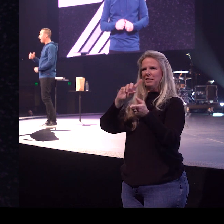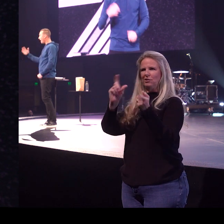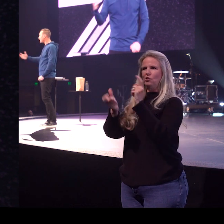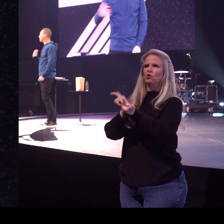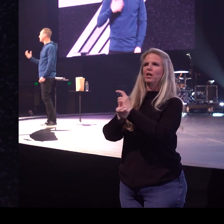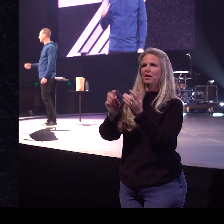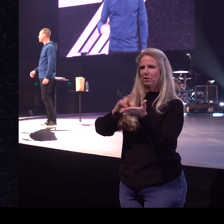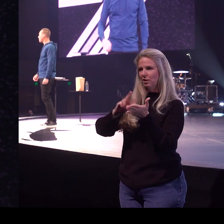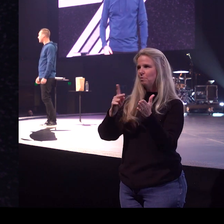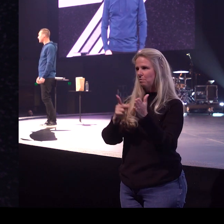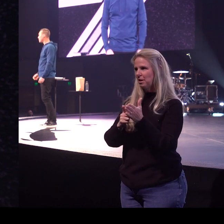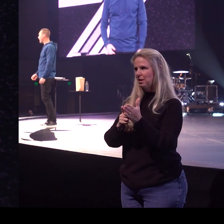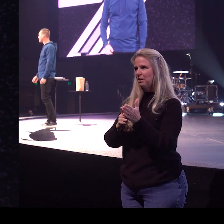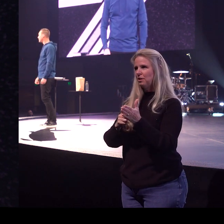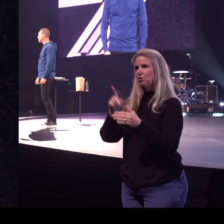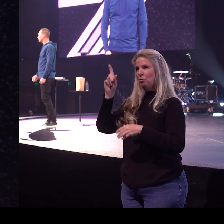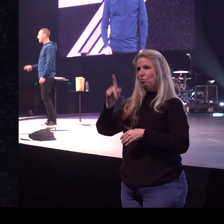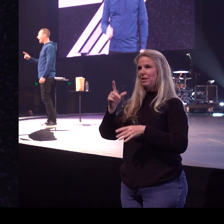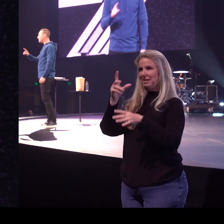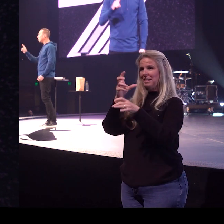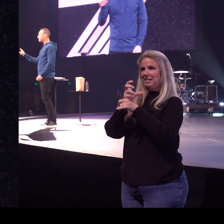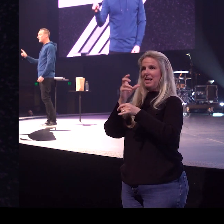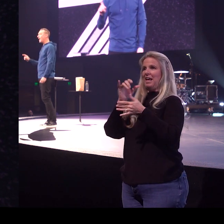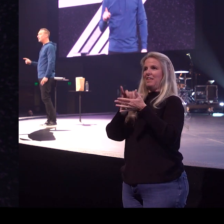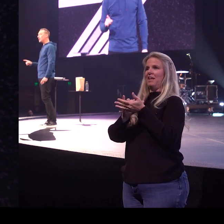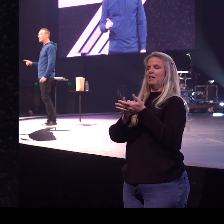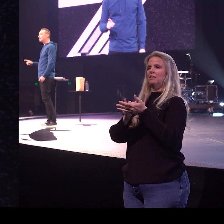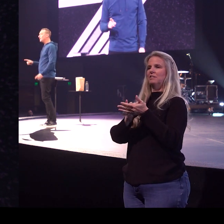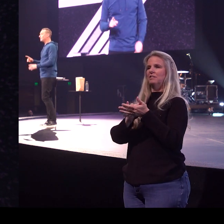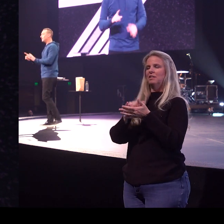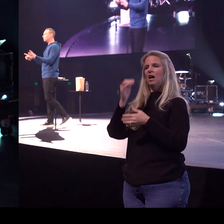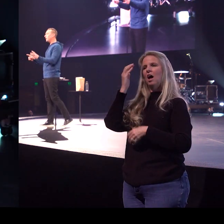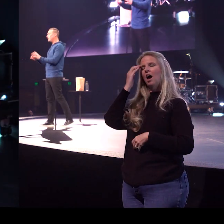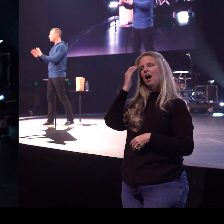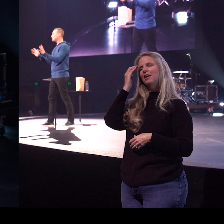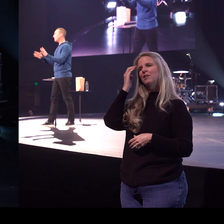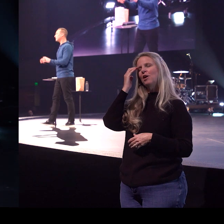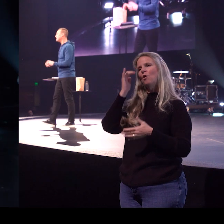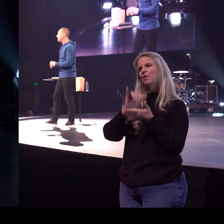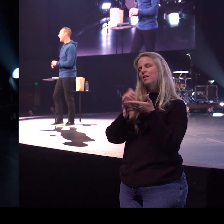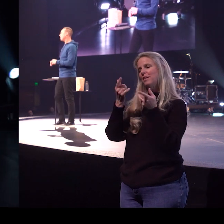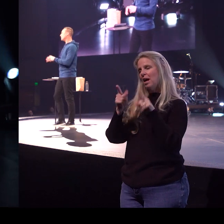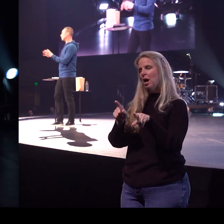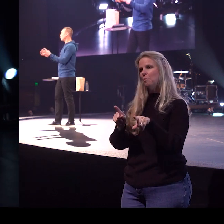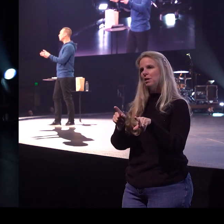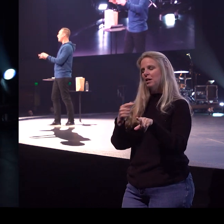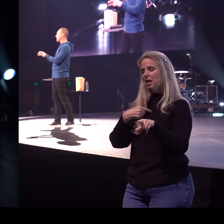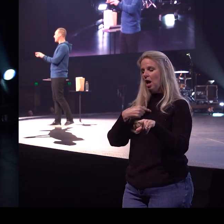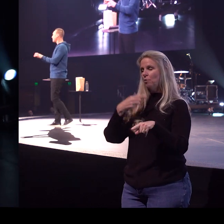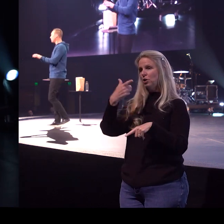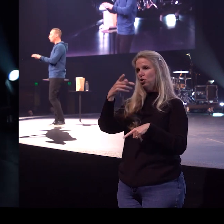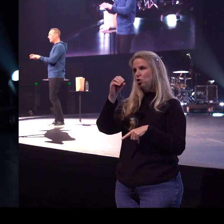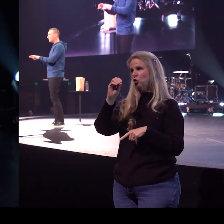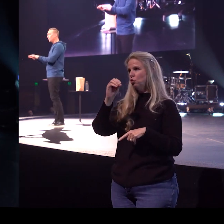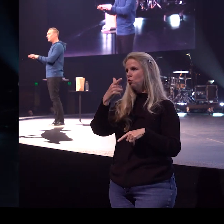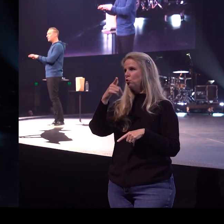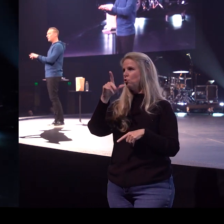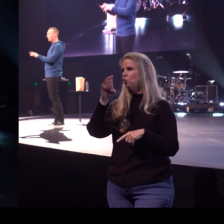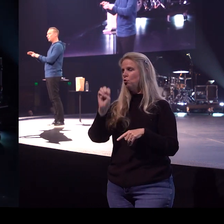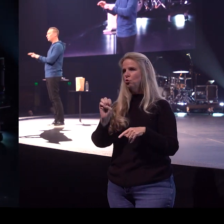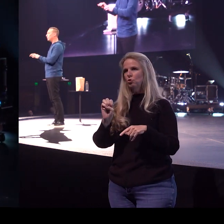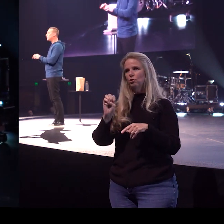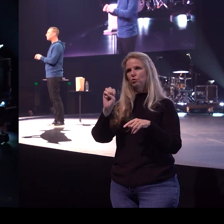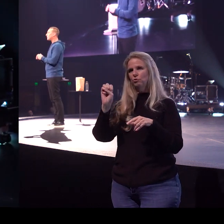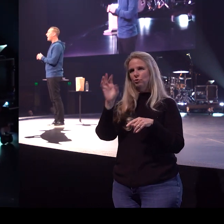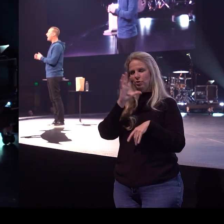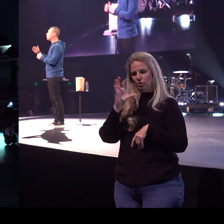influencer. And I think we need to take it back. I know it's been hijacked because this week, and you can try this, I went to Google, I typed in the word influencer